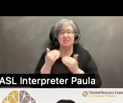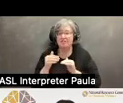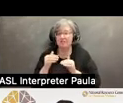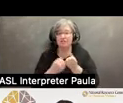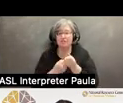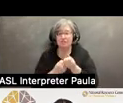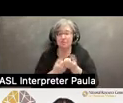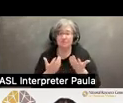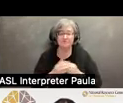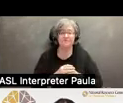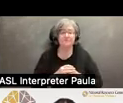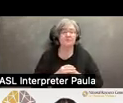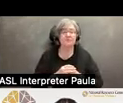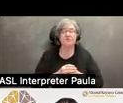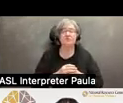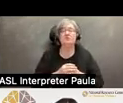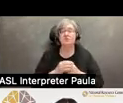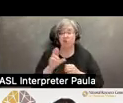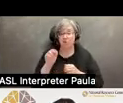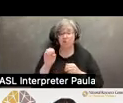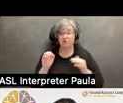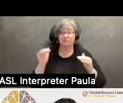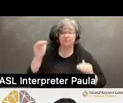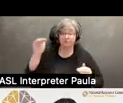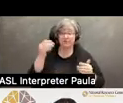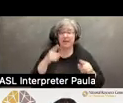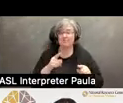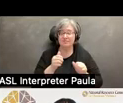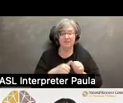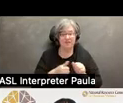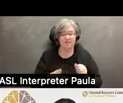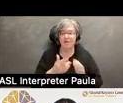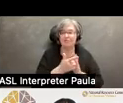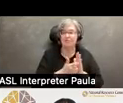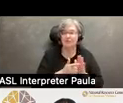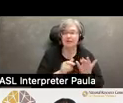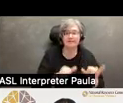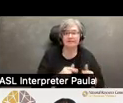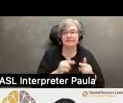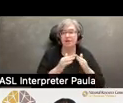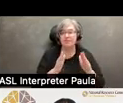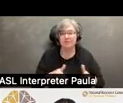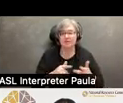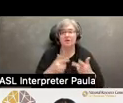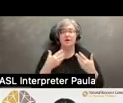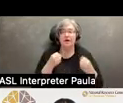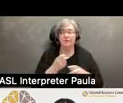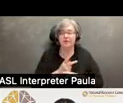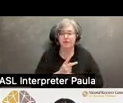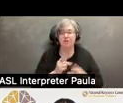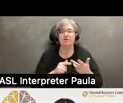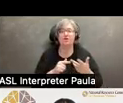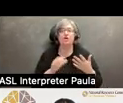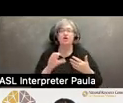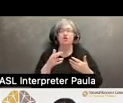network. Racial disparities arise at every juncture, from the legal system, to housing, to healthcare, to child